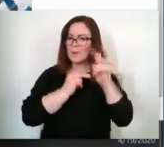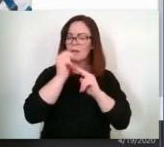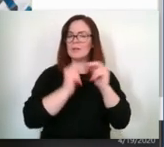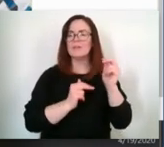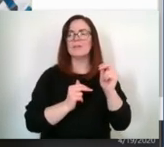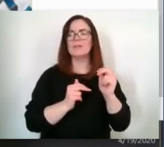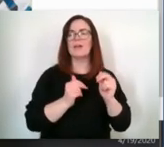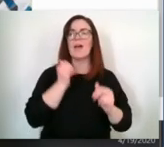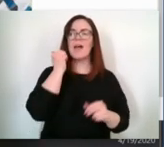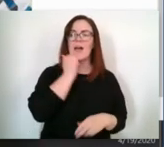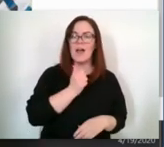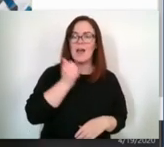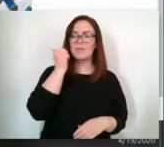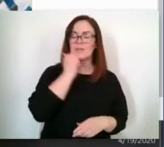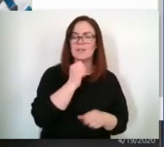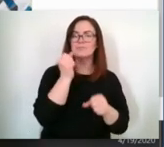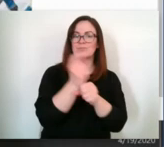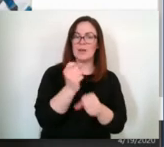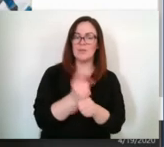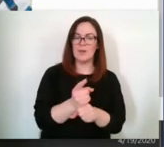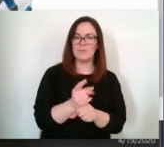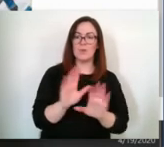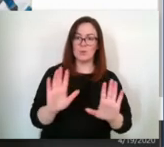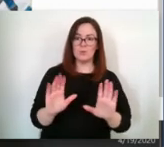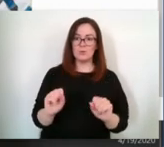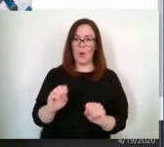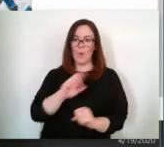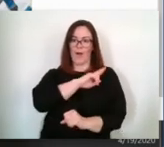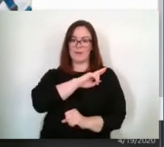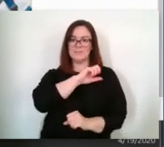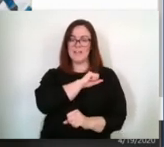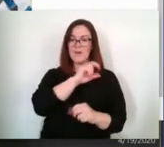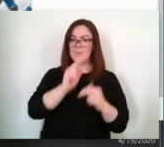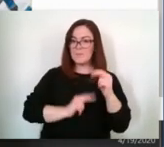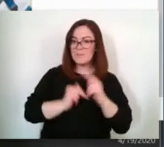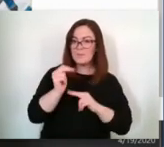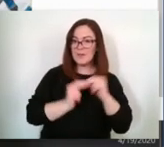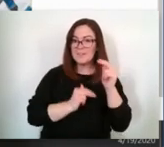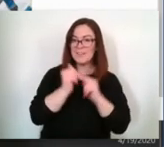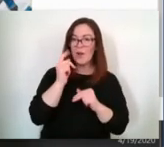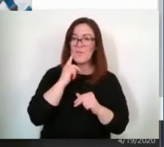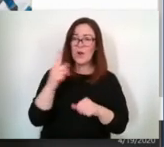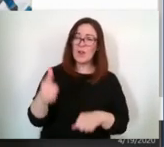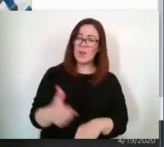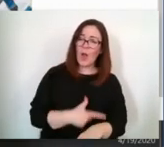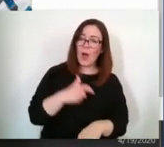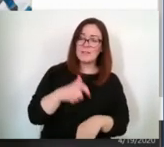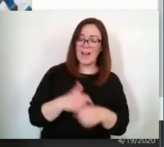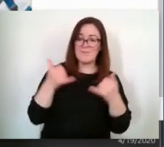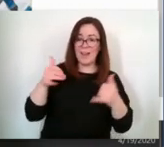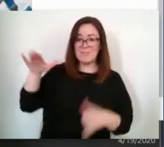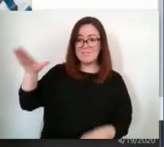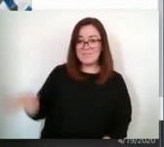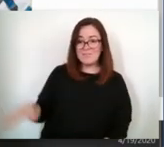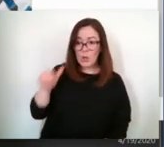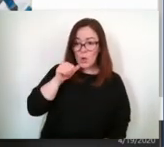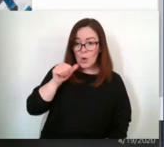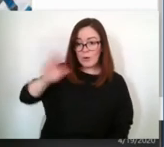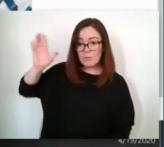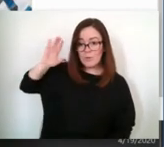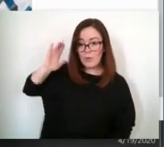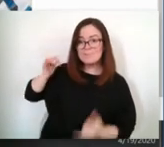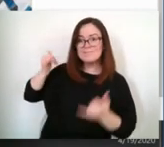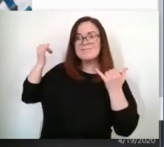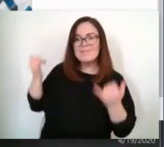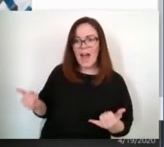after year. So Uncle Sam has been building this tower for so long that the little neighbor is now an adult and she has her